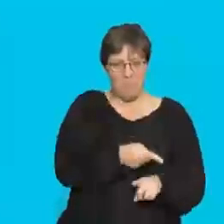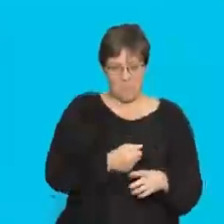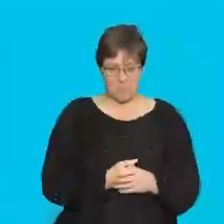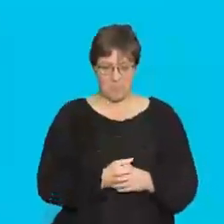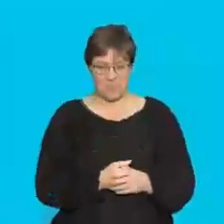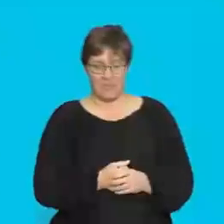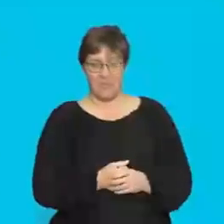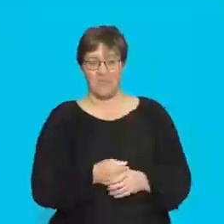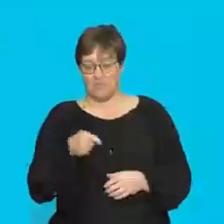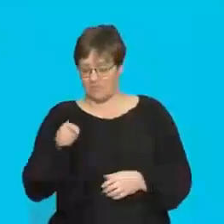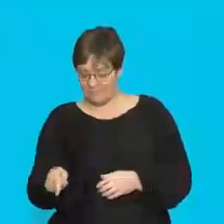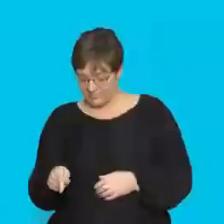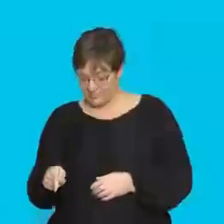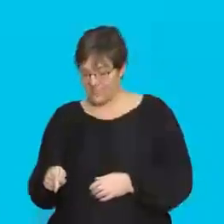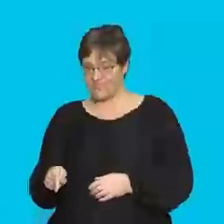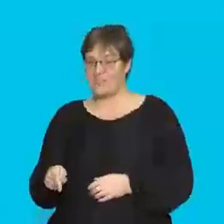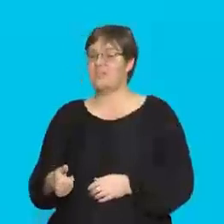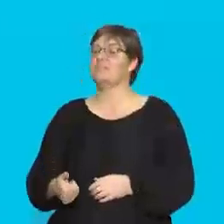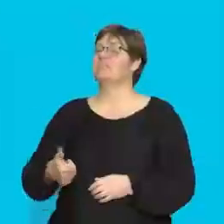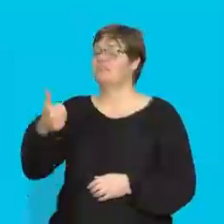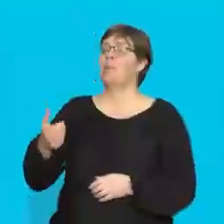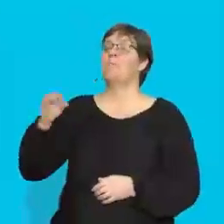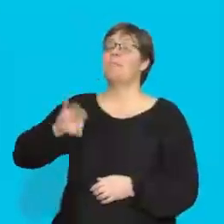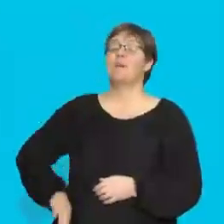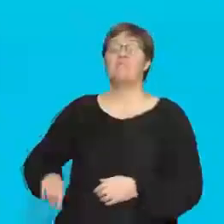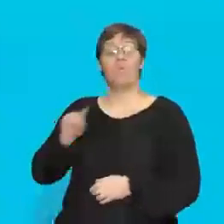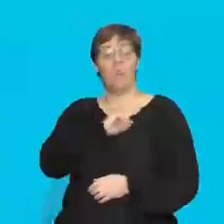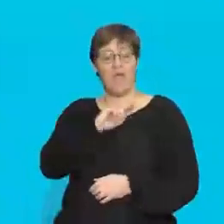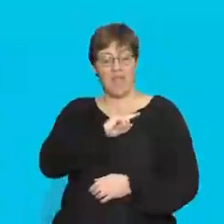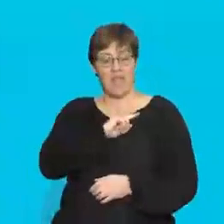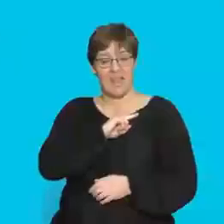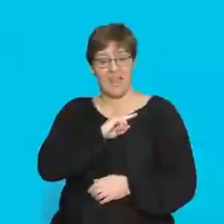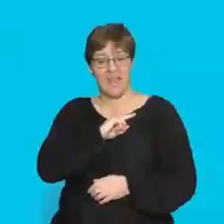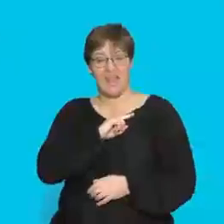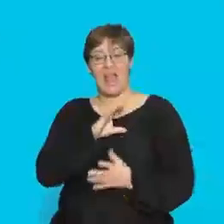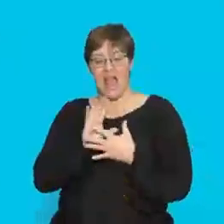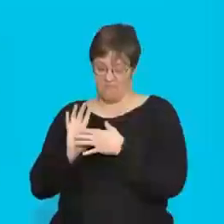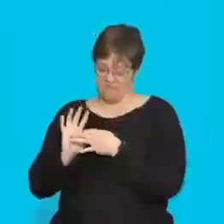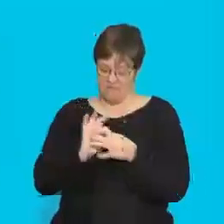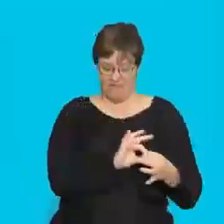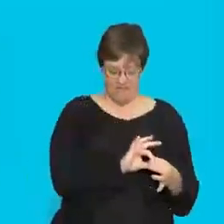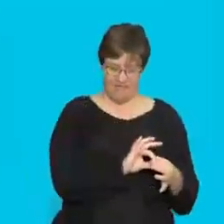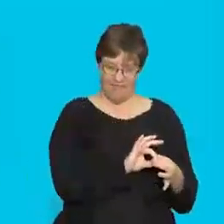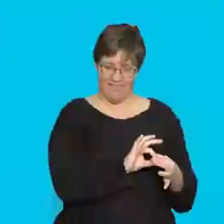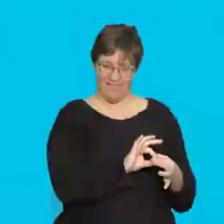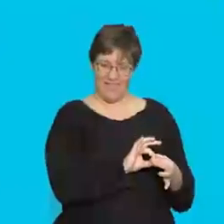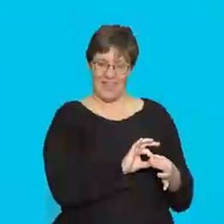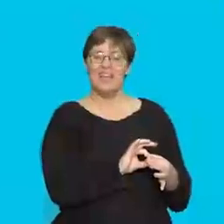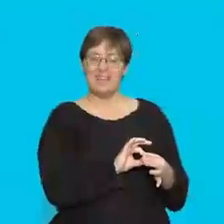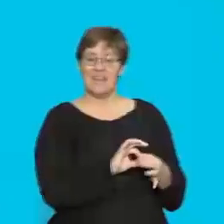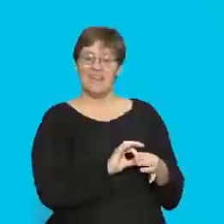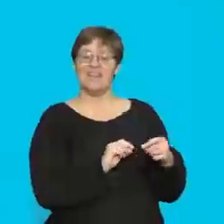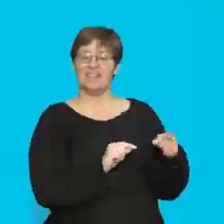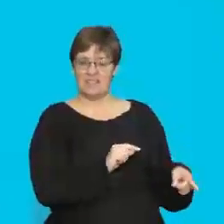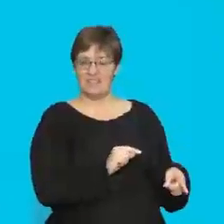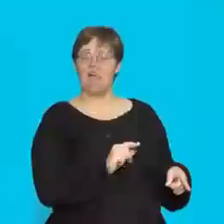substrate. So the alga is thumbs up benefiting because it's got an attachment